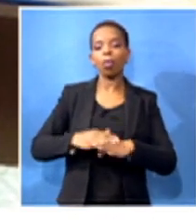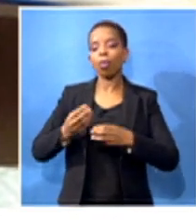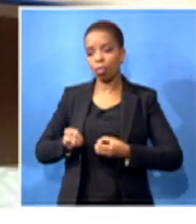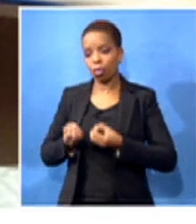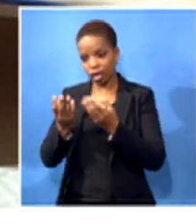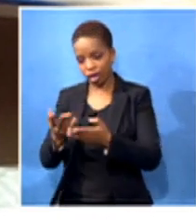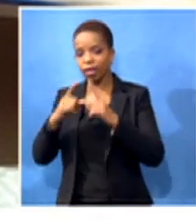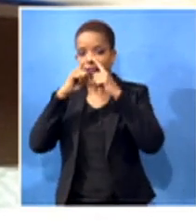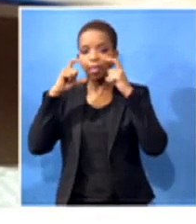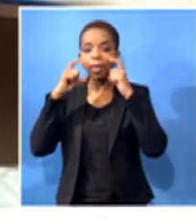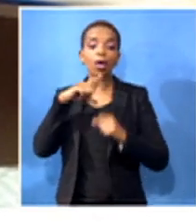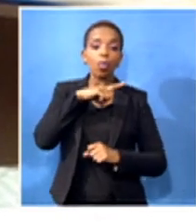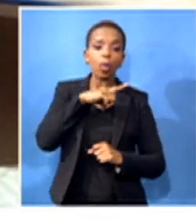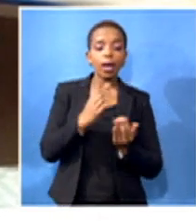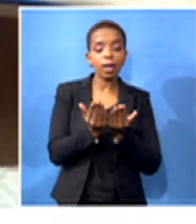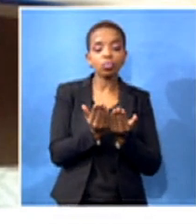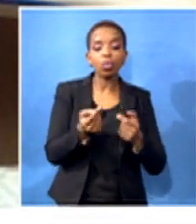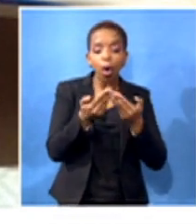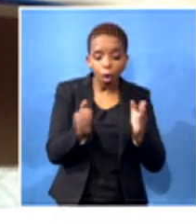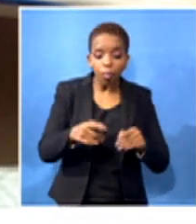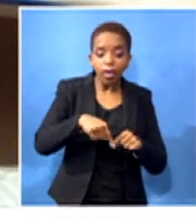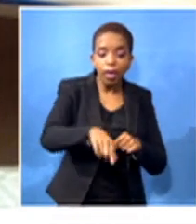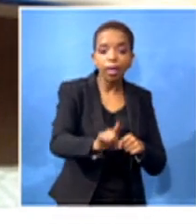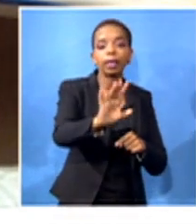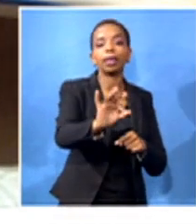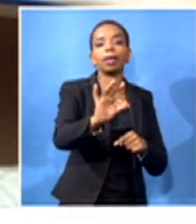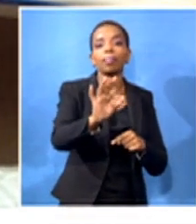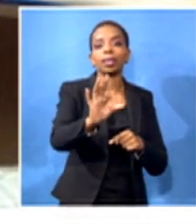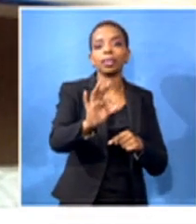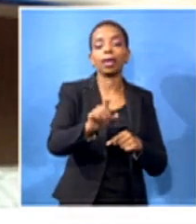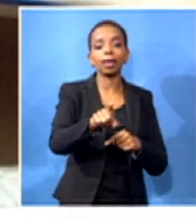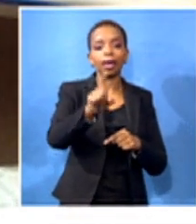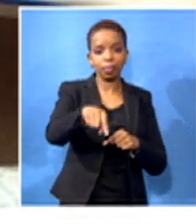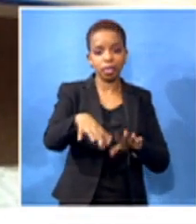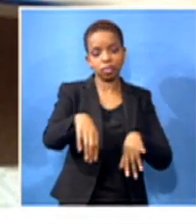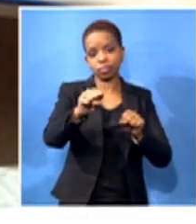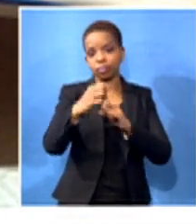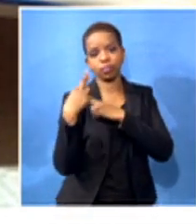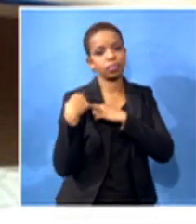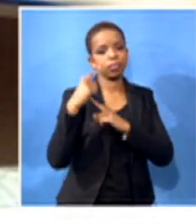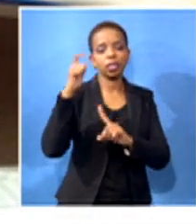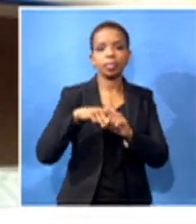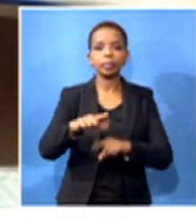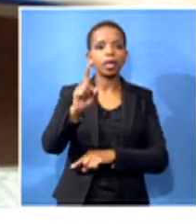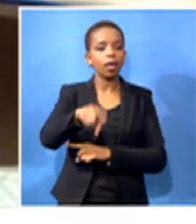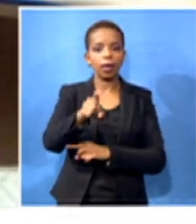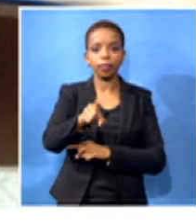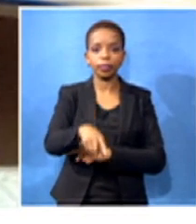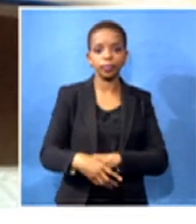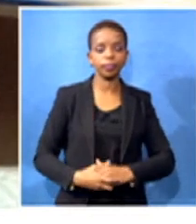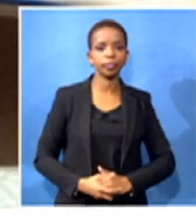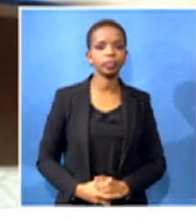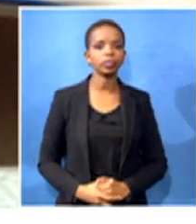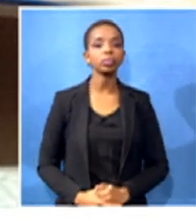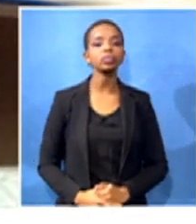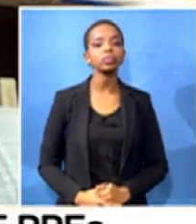and whoever is responsible for the missing of these PPEs obviously will have to be accountable and be really held accountable for that. You